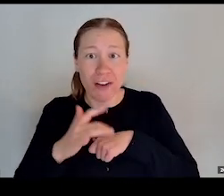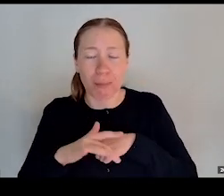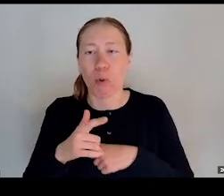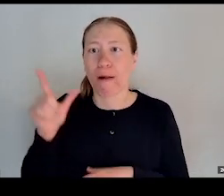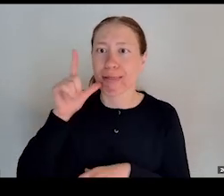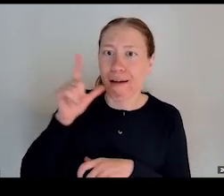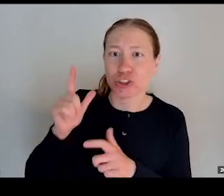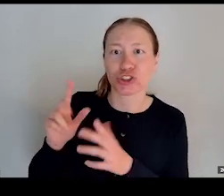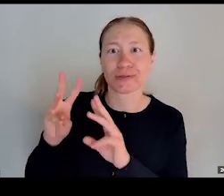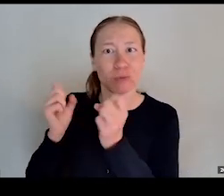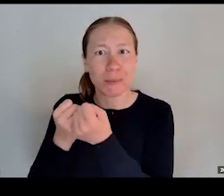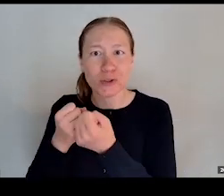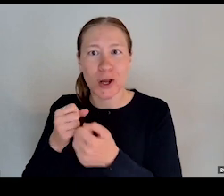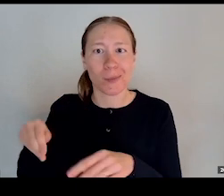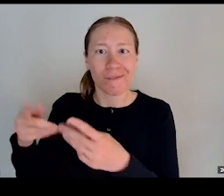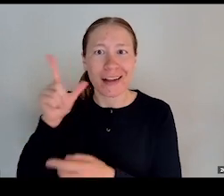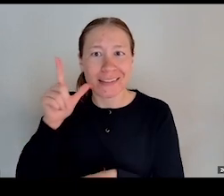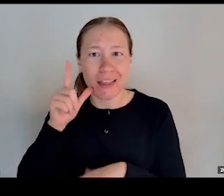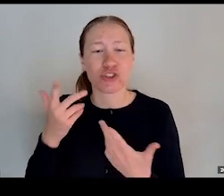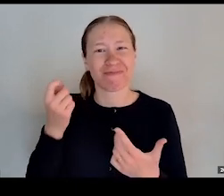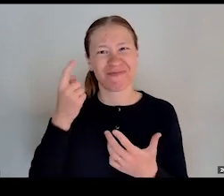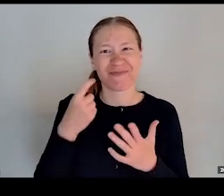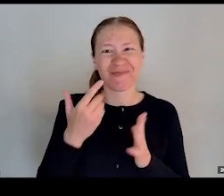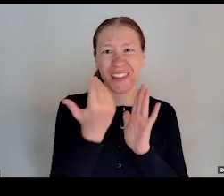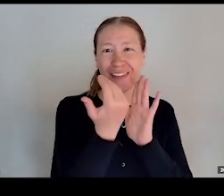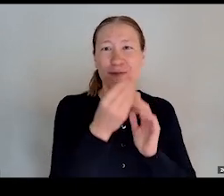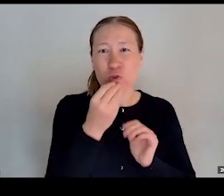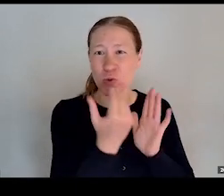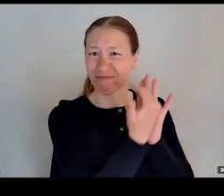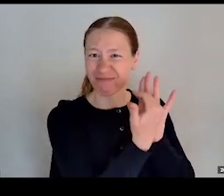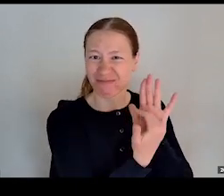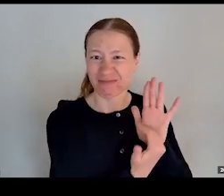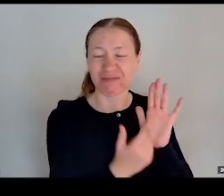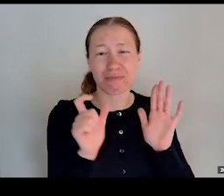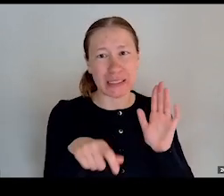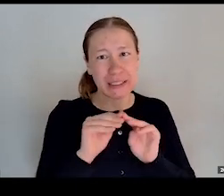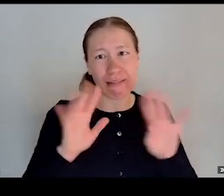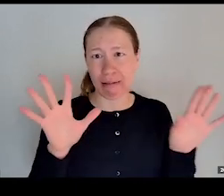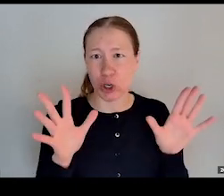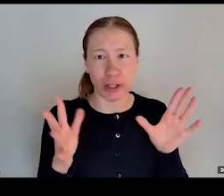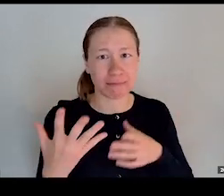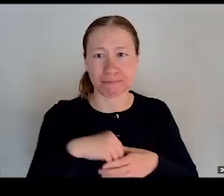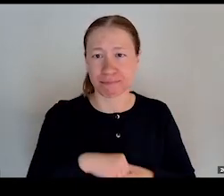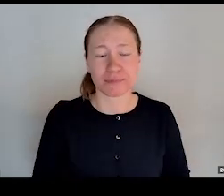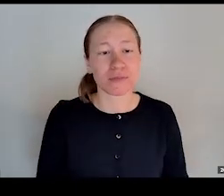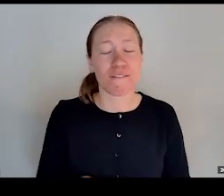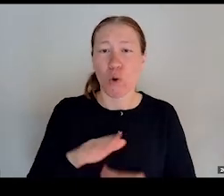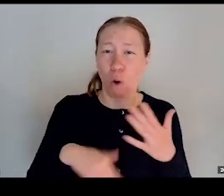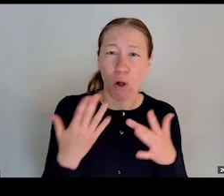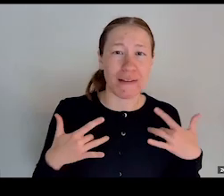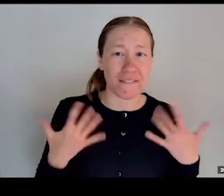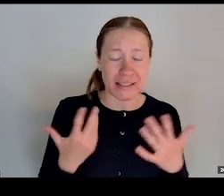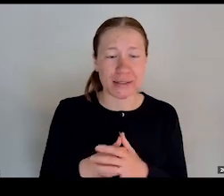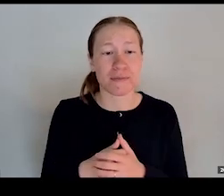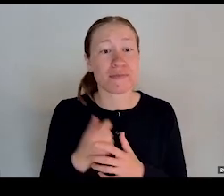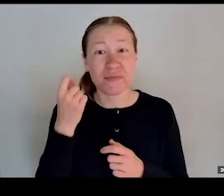We want to ensure that ingredients are clearly labeled for all of these for all of these events and circumstances. Making sure